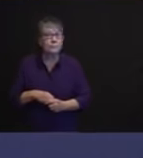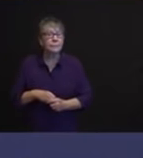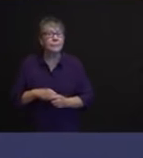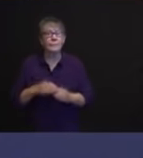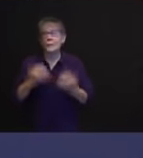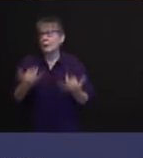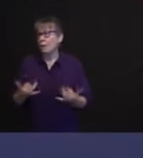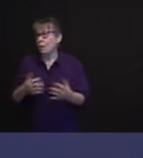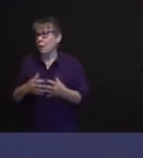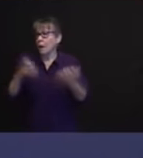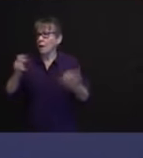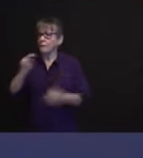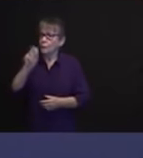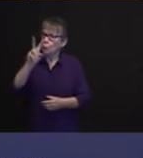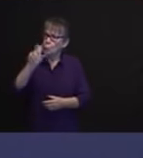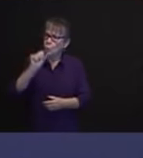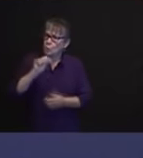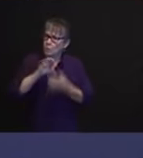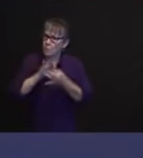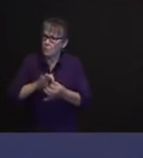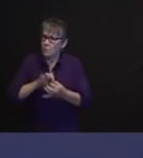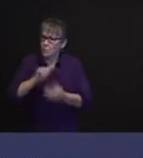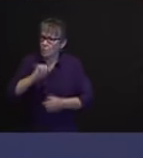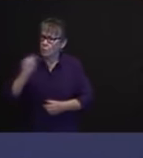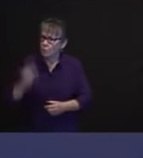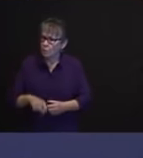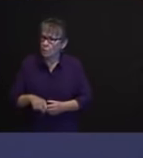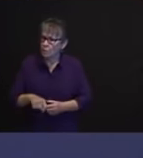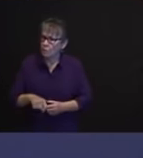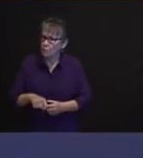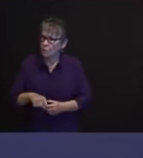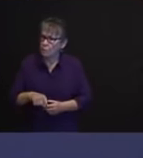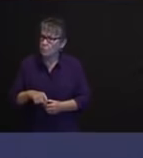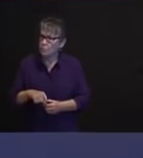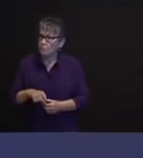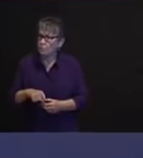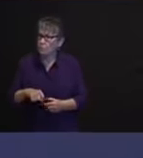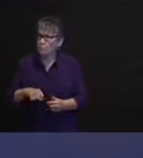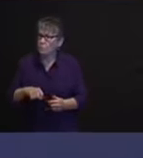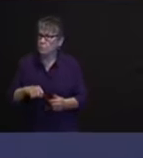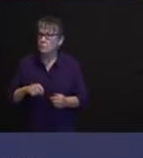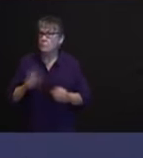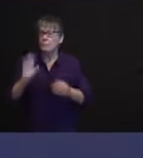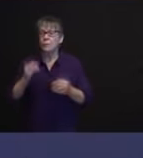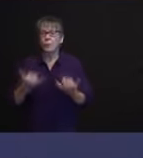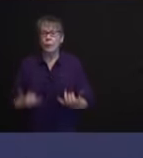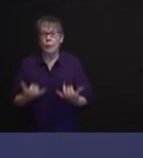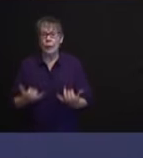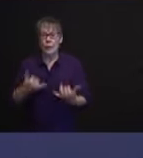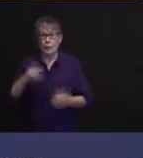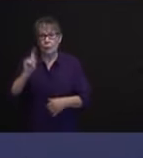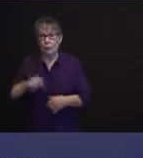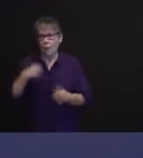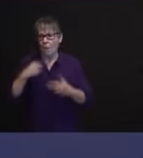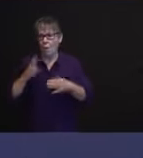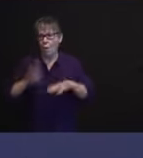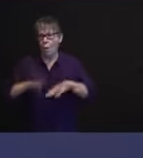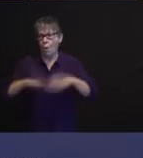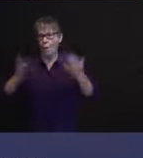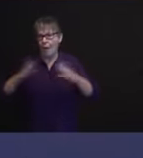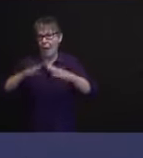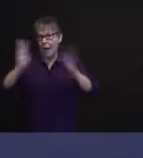of Trenton is having open houses today through the 4th of December, so that's through Friday, for the 50 properties that Trenton has up for